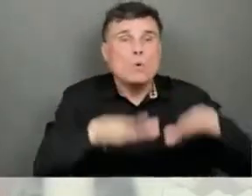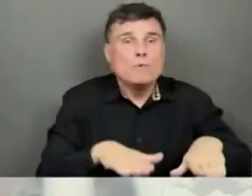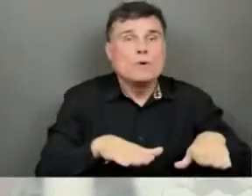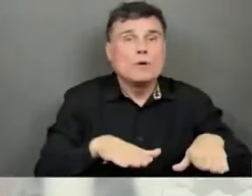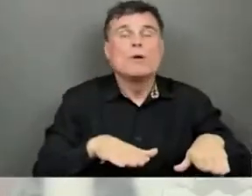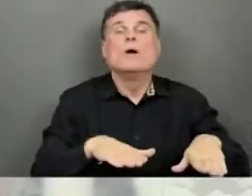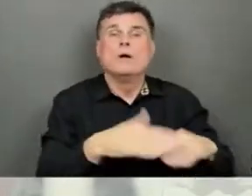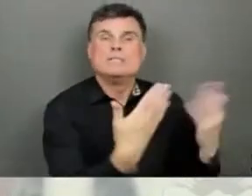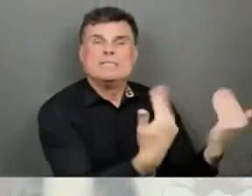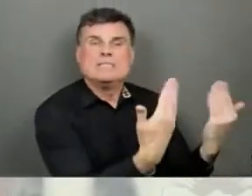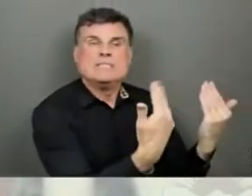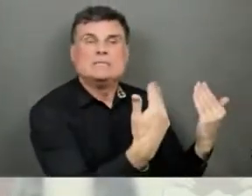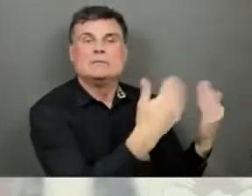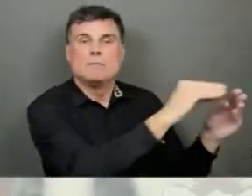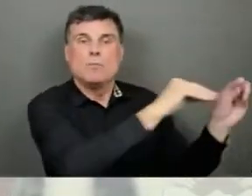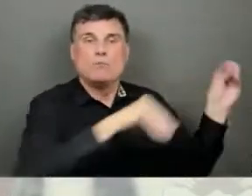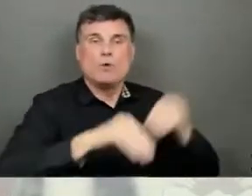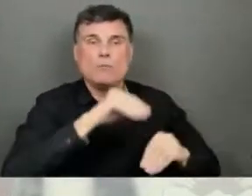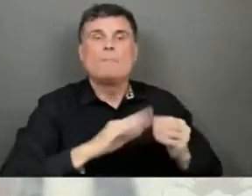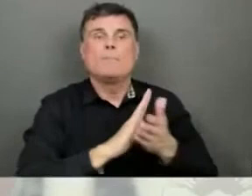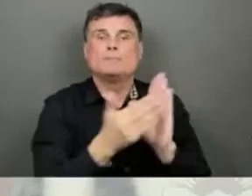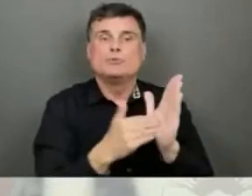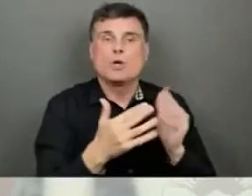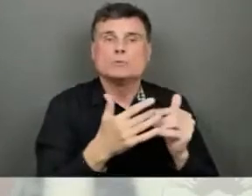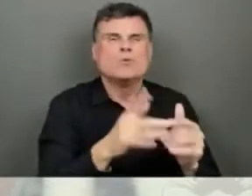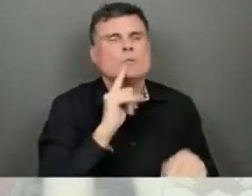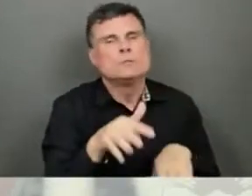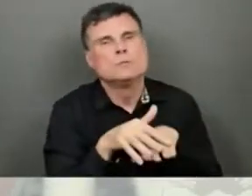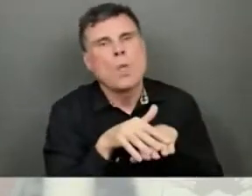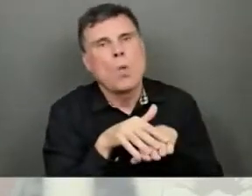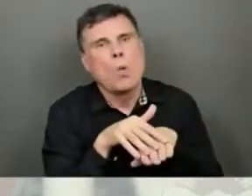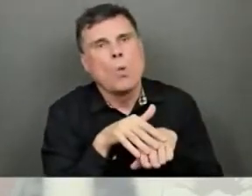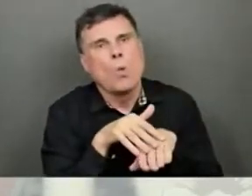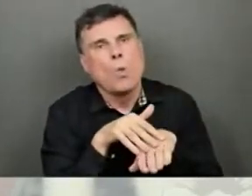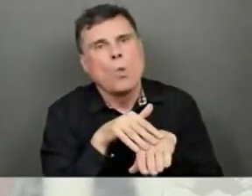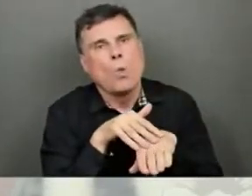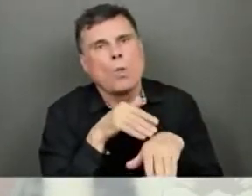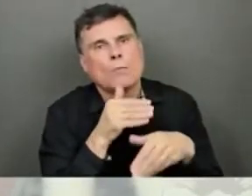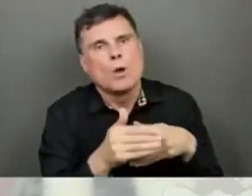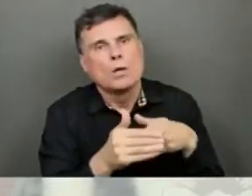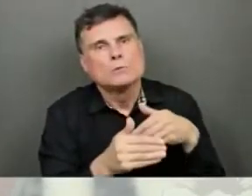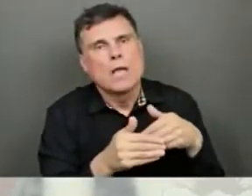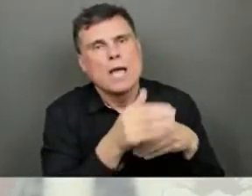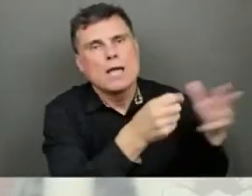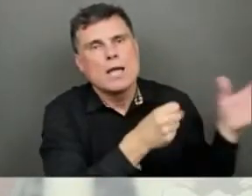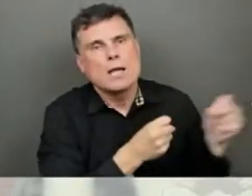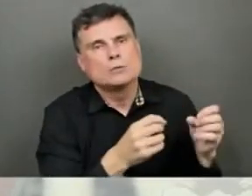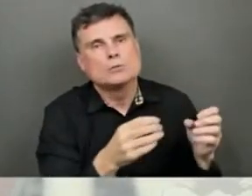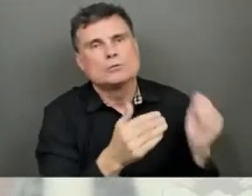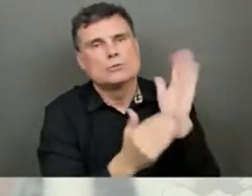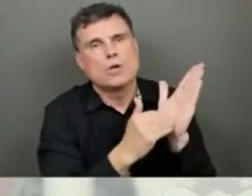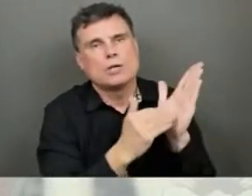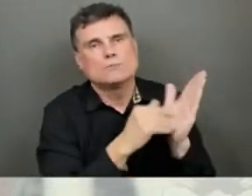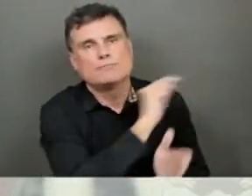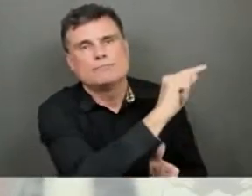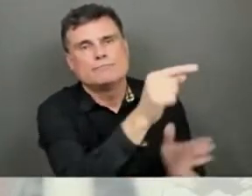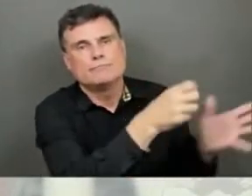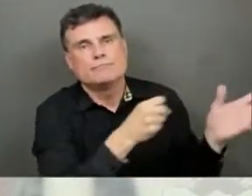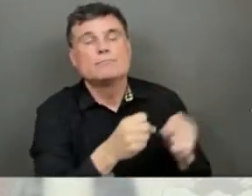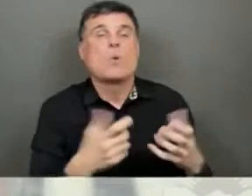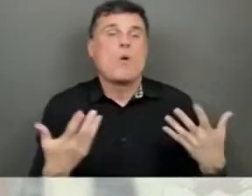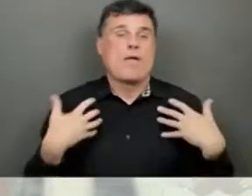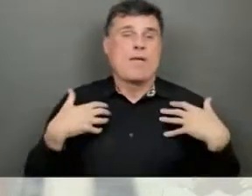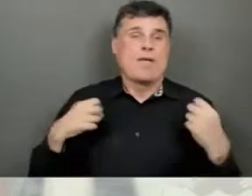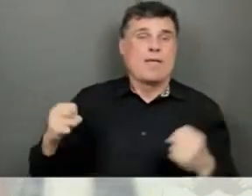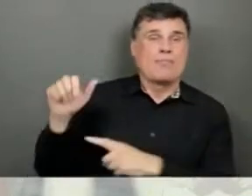glacial. I would say with respect to the Canada Health Act, since 2017, taken action again and again, and this is